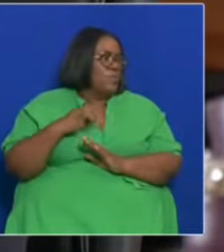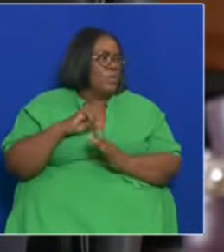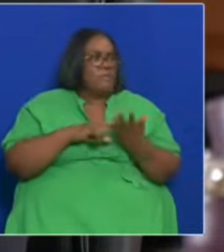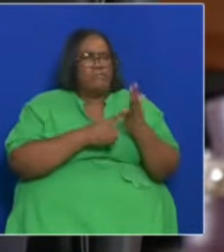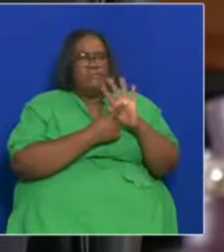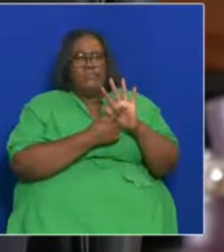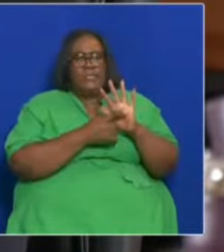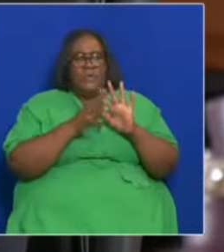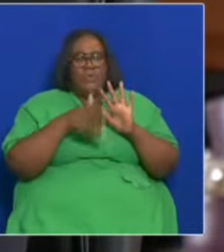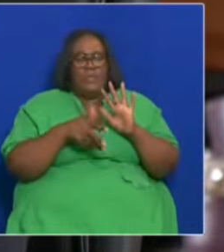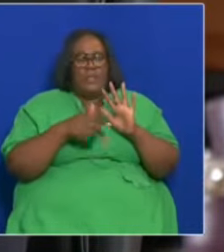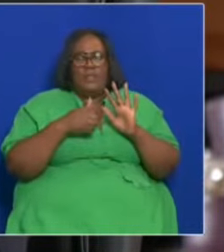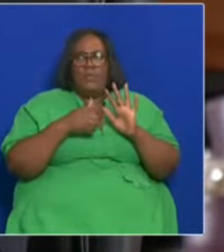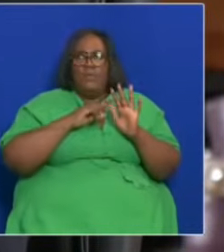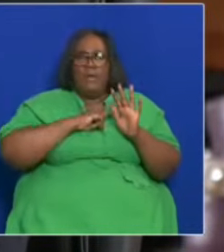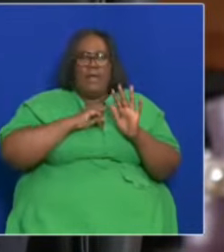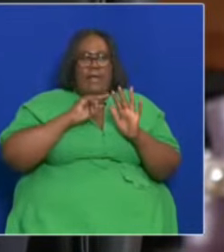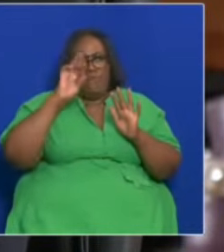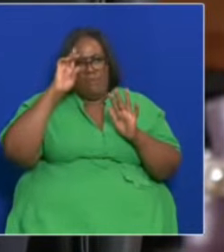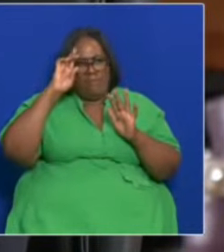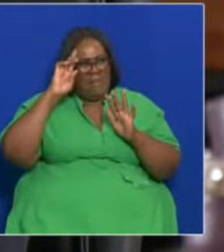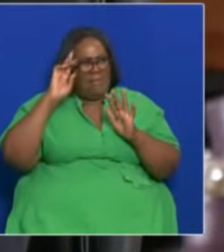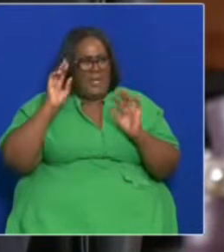file 11 be brought, but